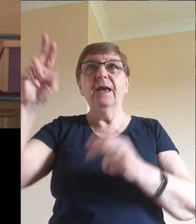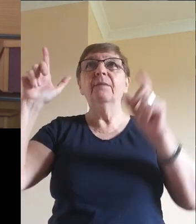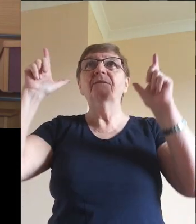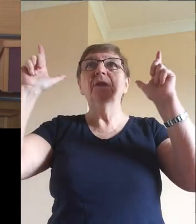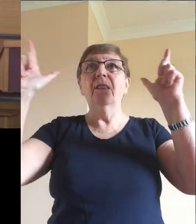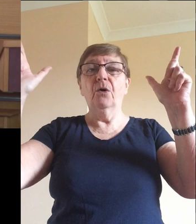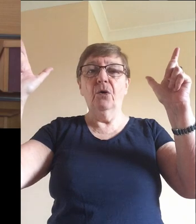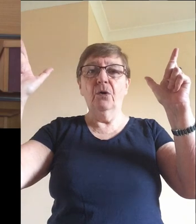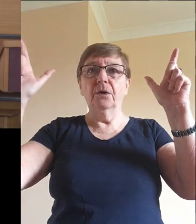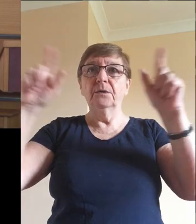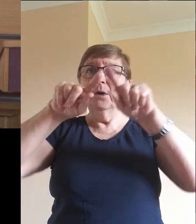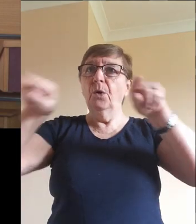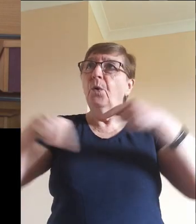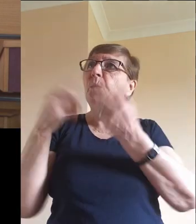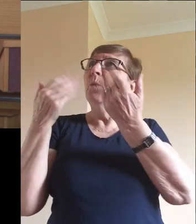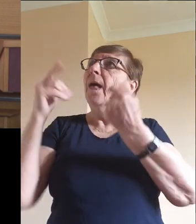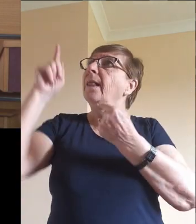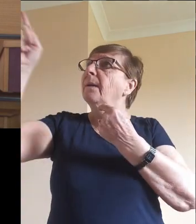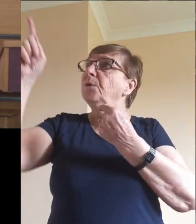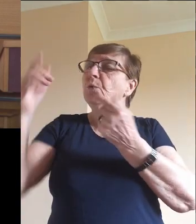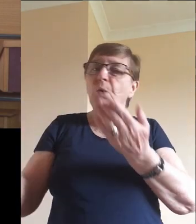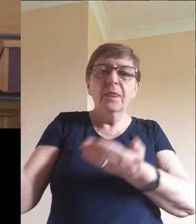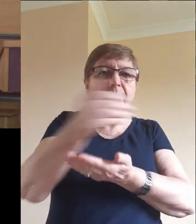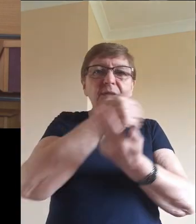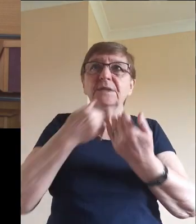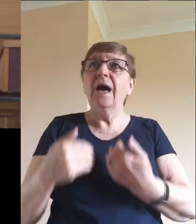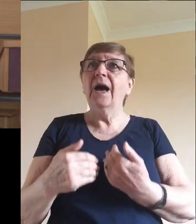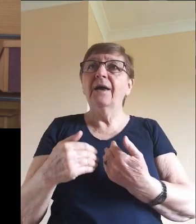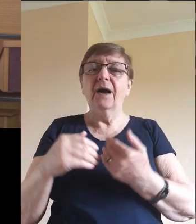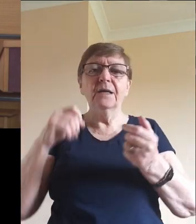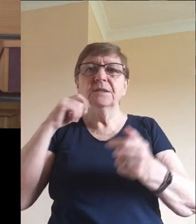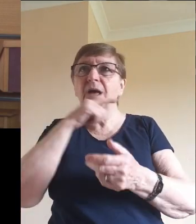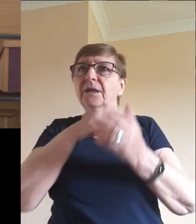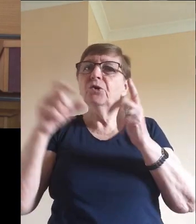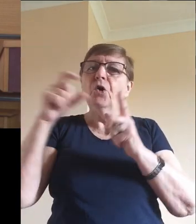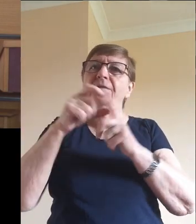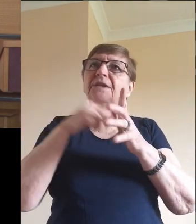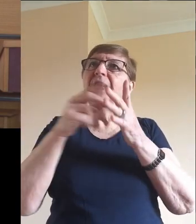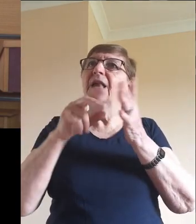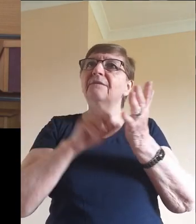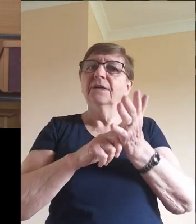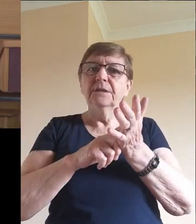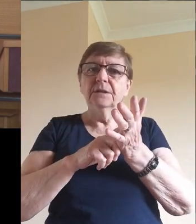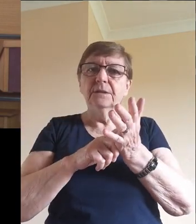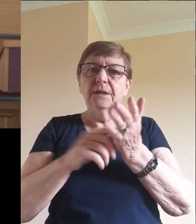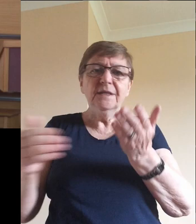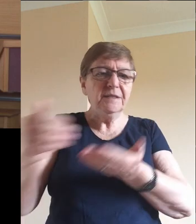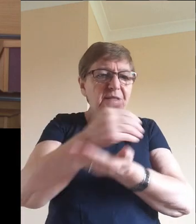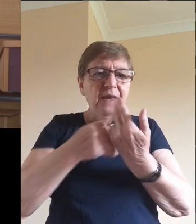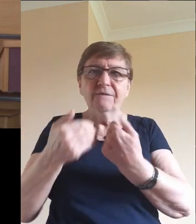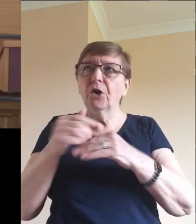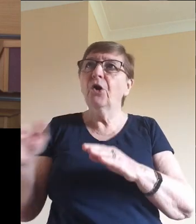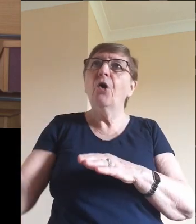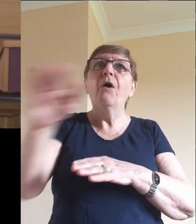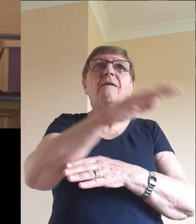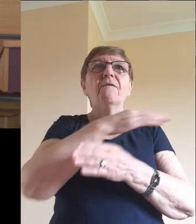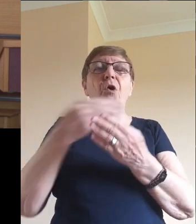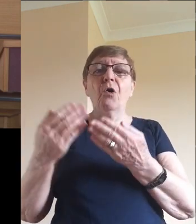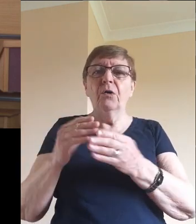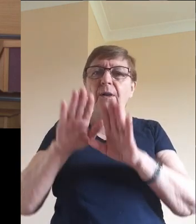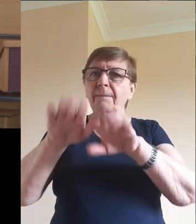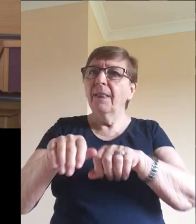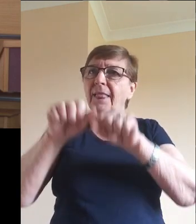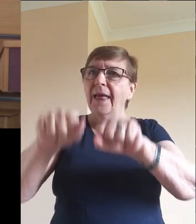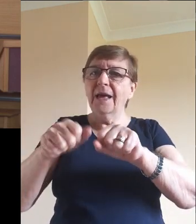We greet you as the Messiah, the Son of David, King of Israel, servant of all, Savior of all, anointed for